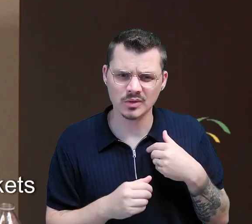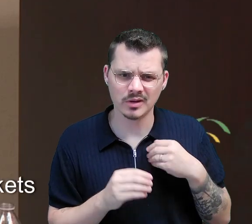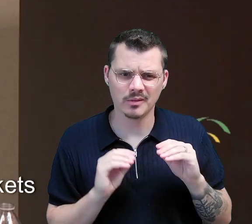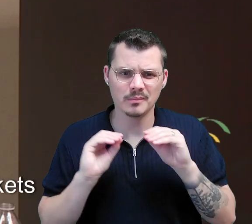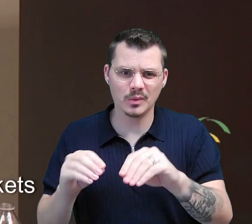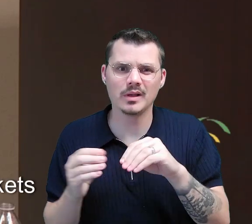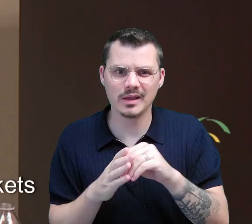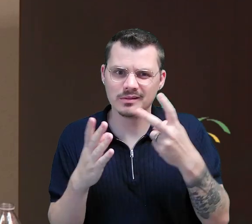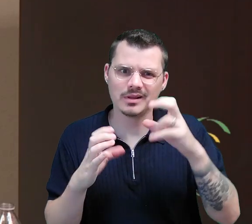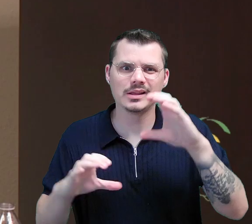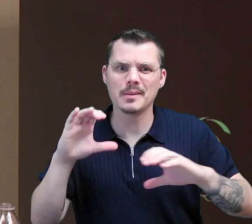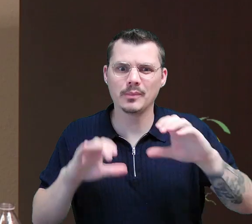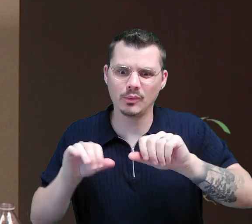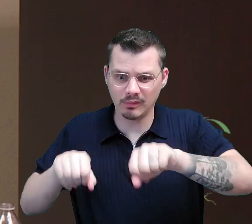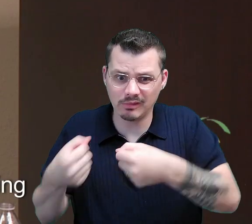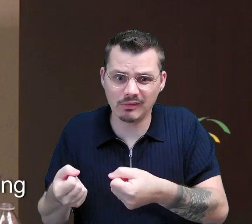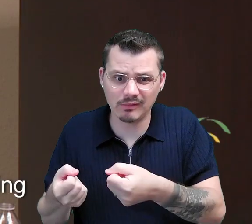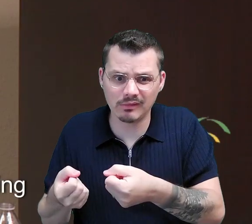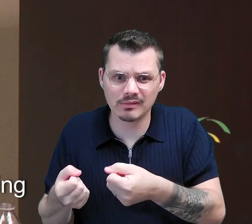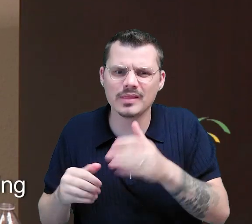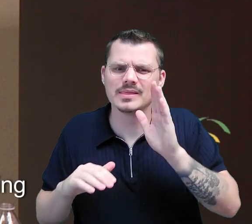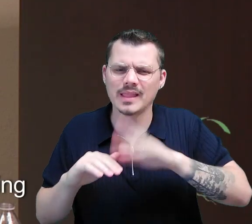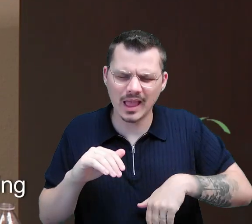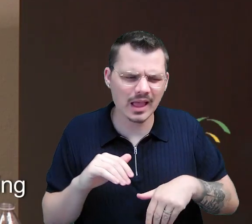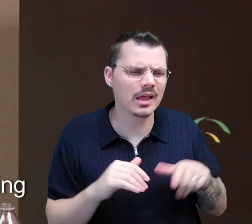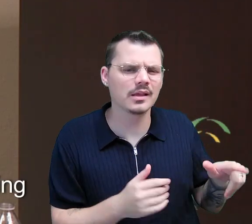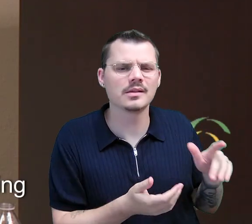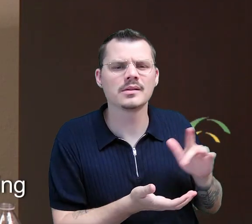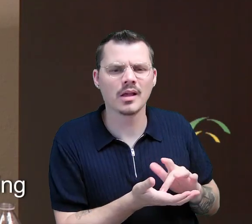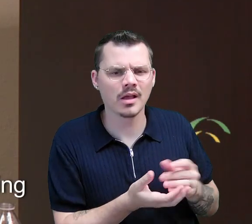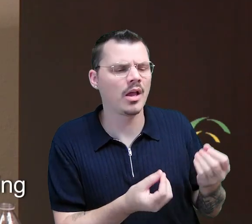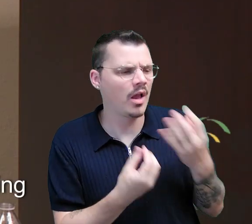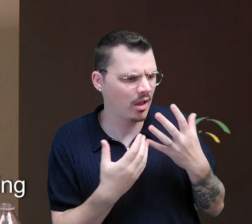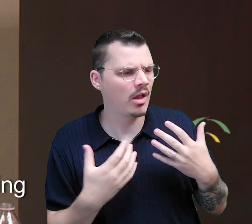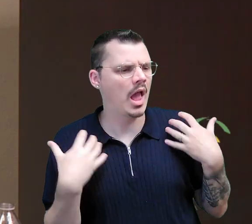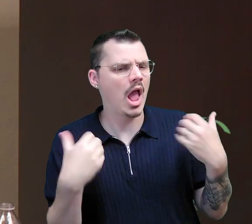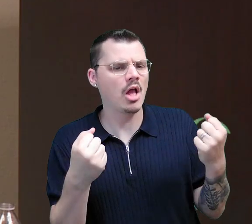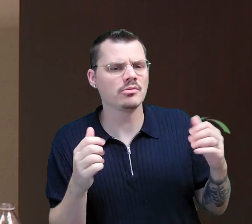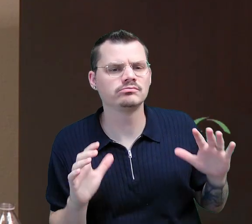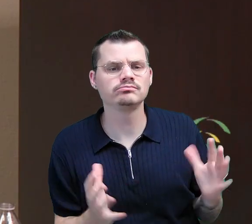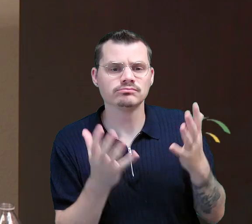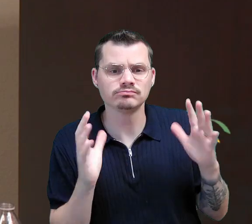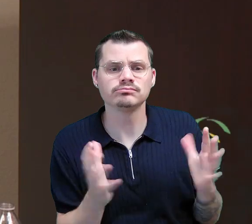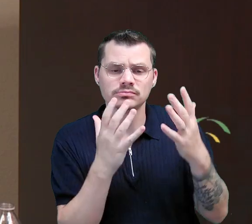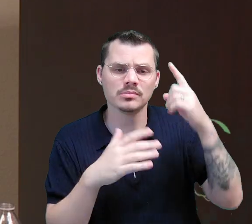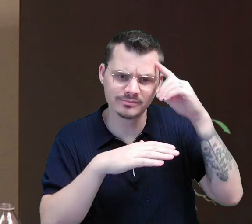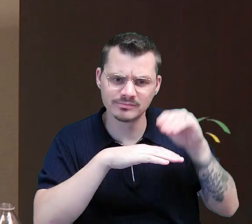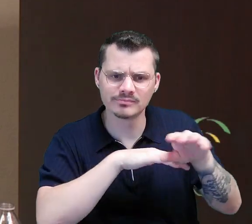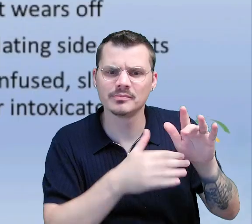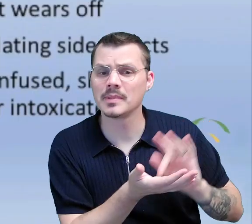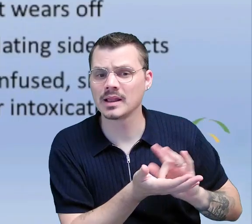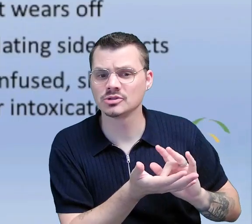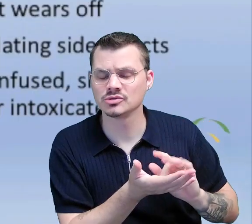chemical straitjackets rather than receiving health-promoting psychotropic